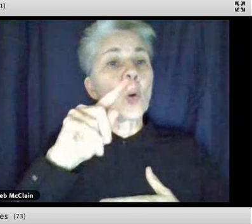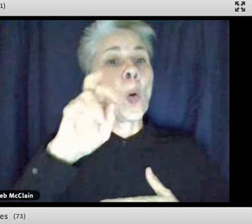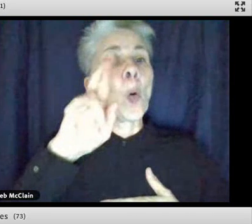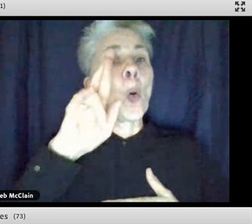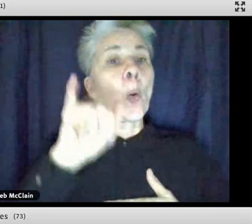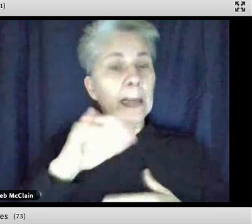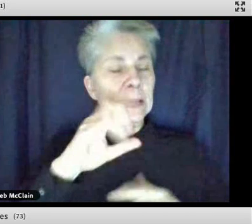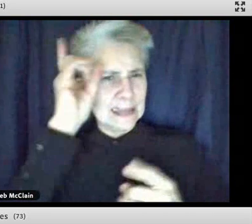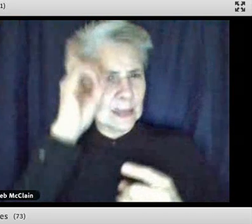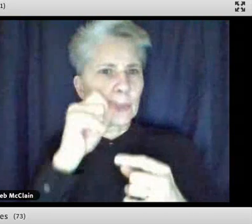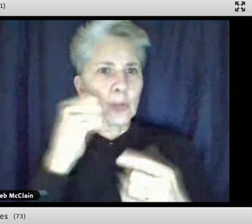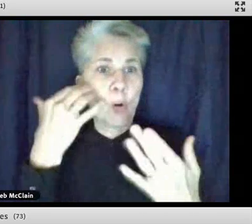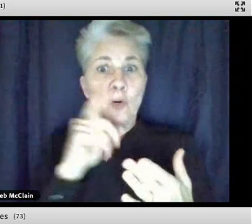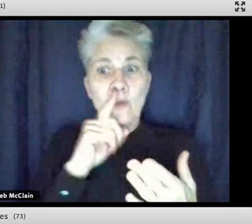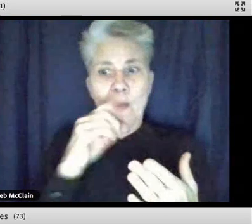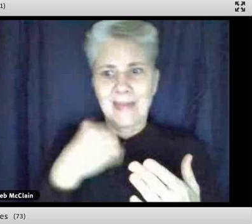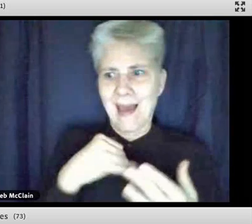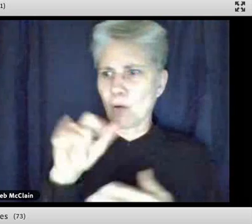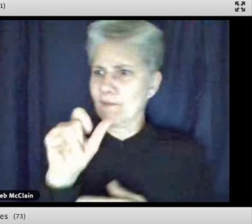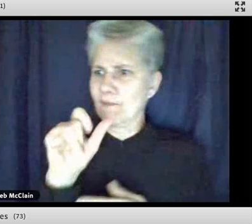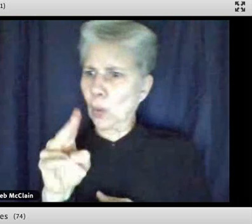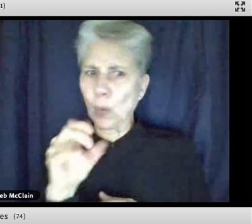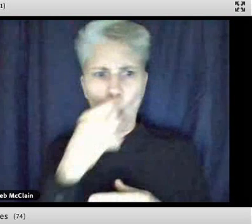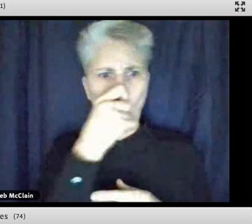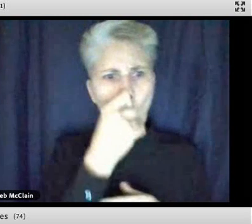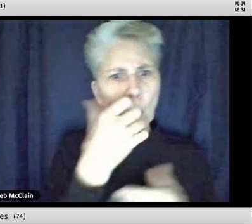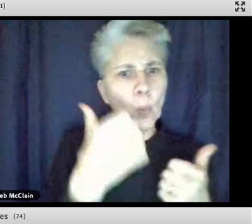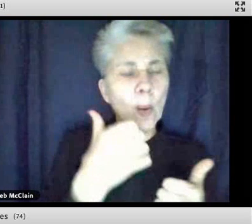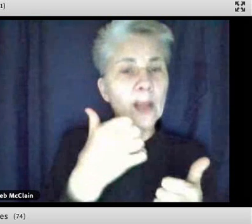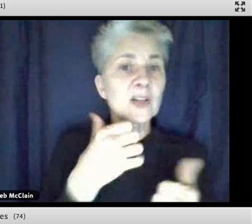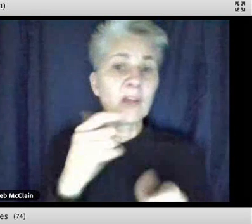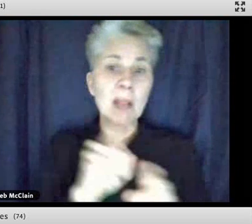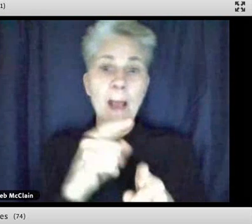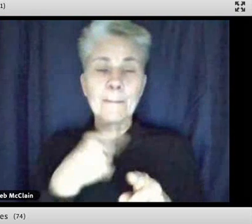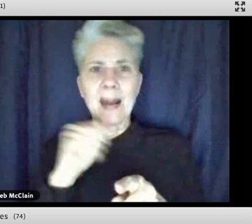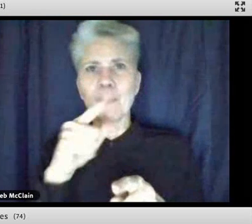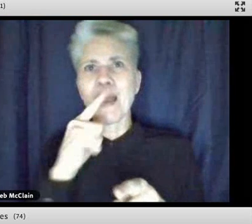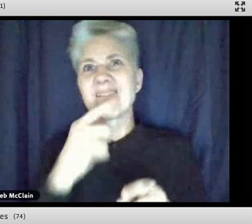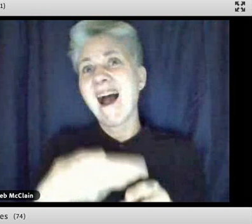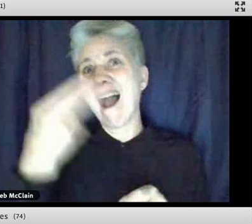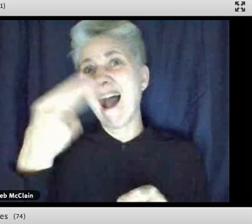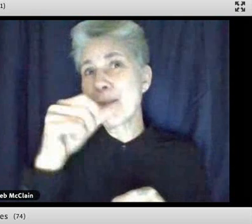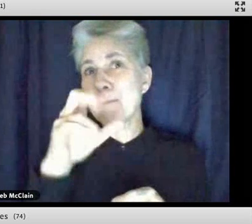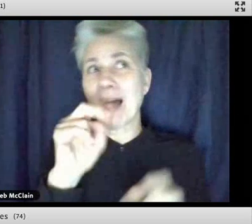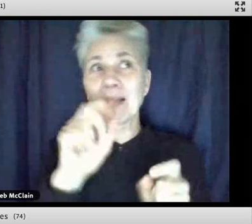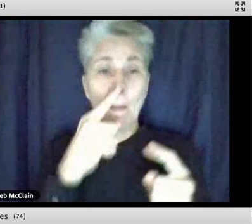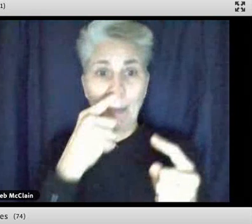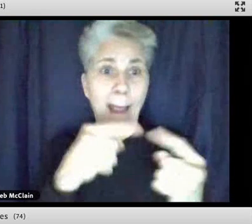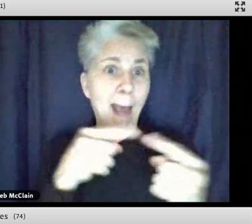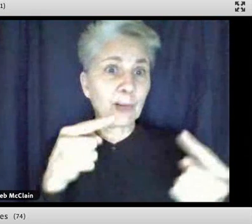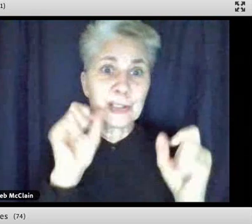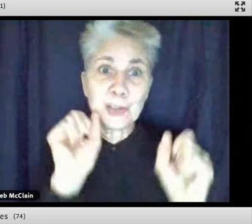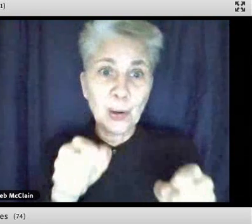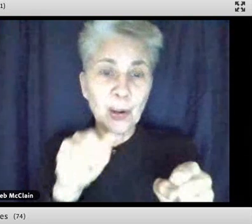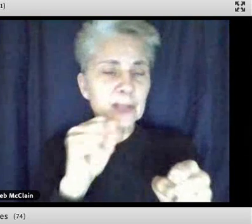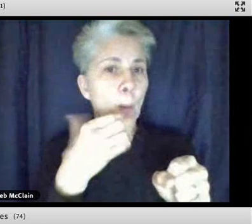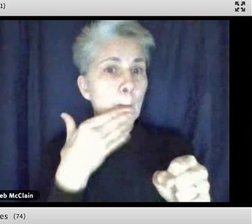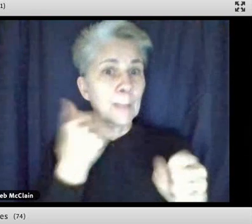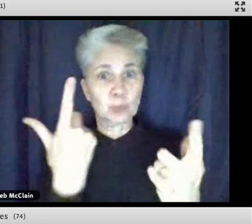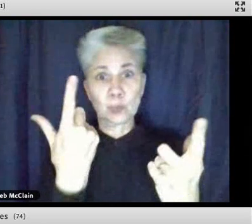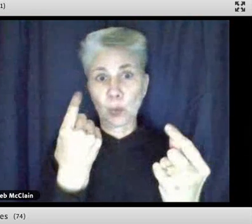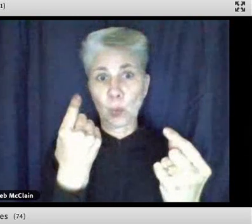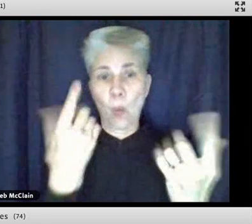if you have that, or you could have the flu or a cold. Or if you're like me in Alabama, we've got high pollen. It could be allergies. So the best thing